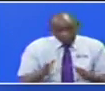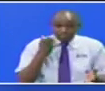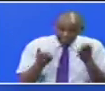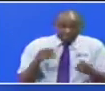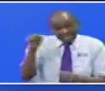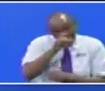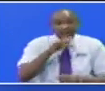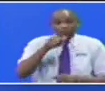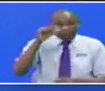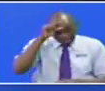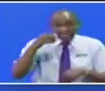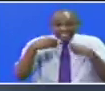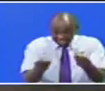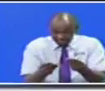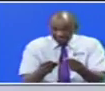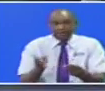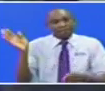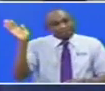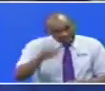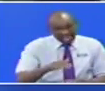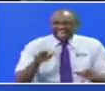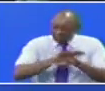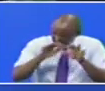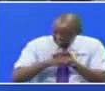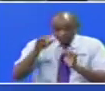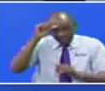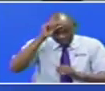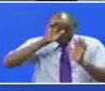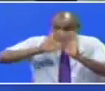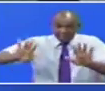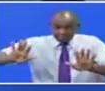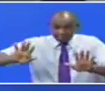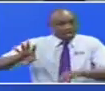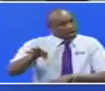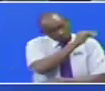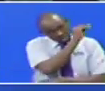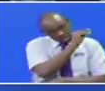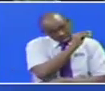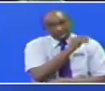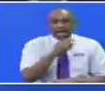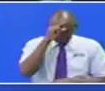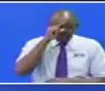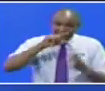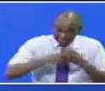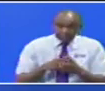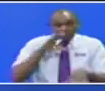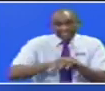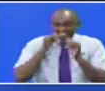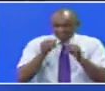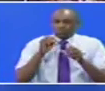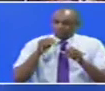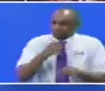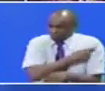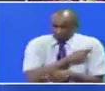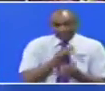hako na gari ya serikali pia anaweza atahitajika na vifaa vyote vya serikali aweze kupeana. ndio serikali ianze kupanga vile tuweza kupata waundumu